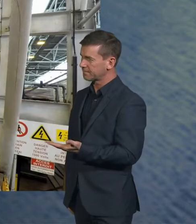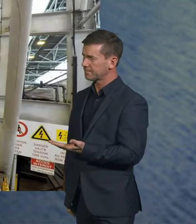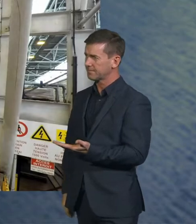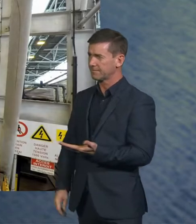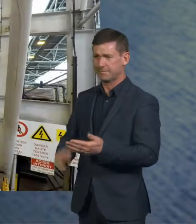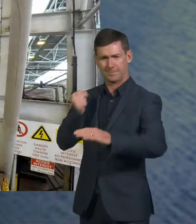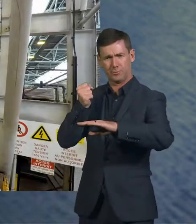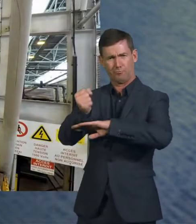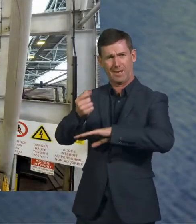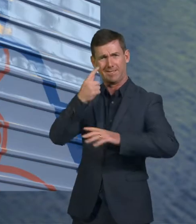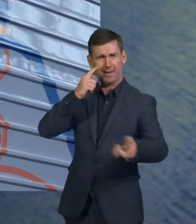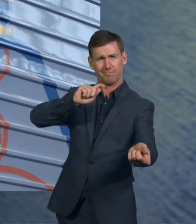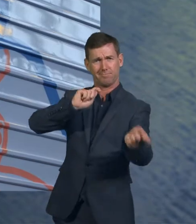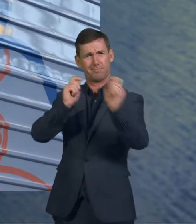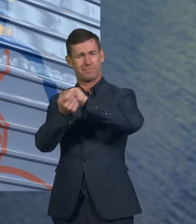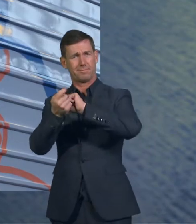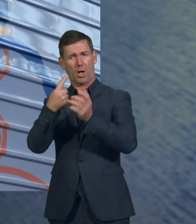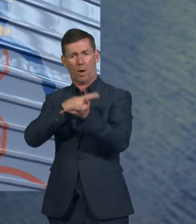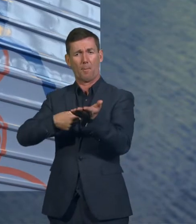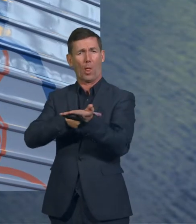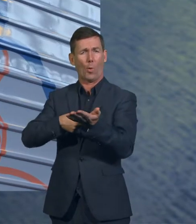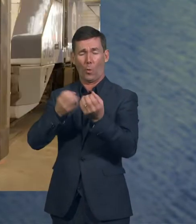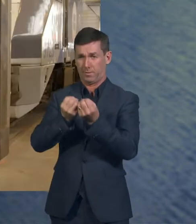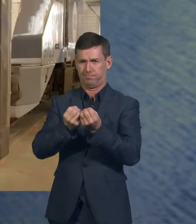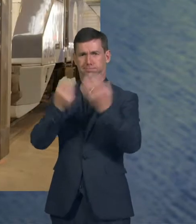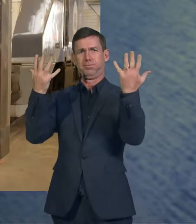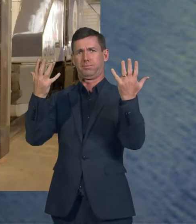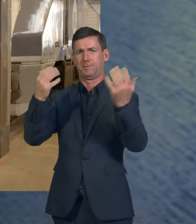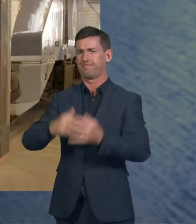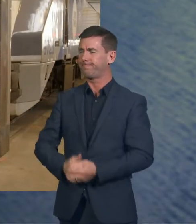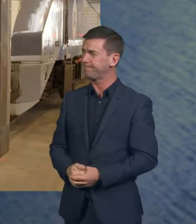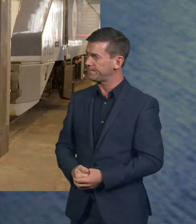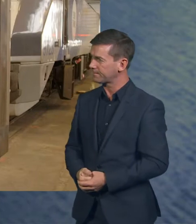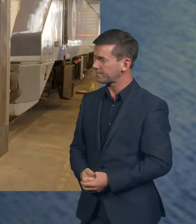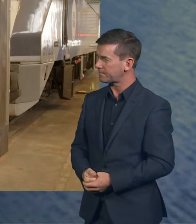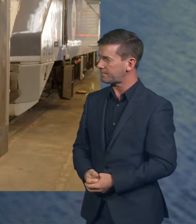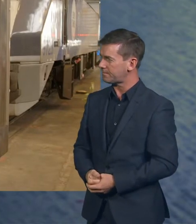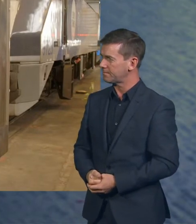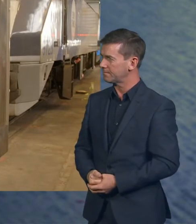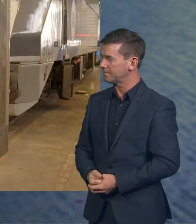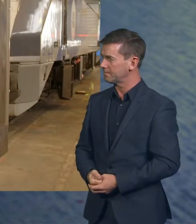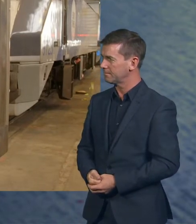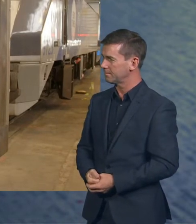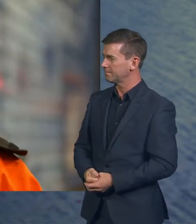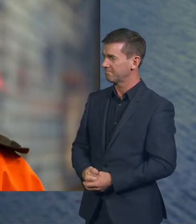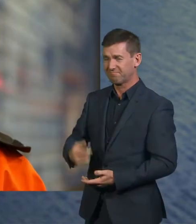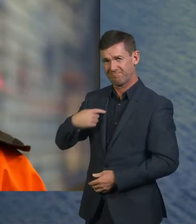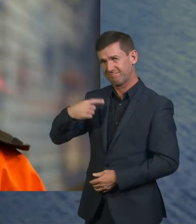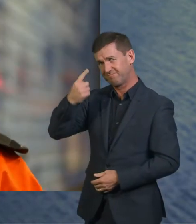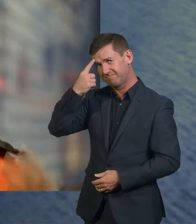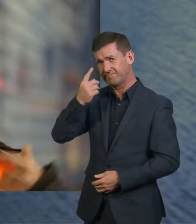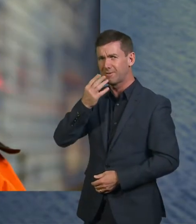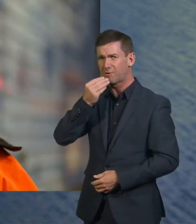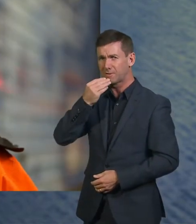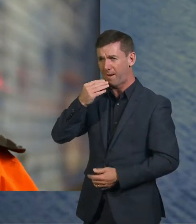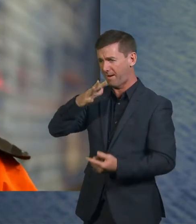blue. So events manager Deborah Elliott is hoping for smiley faces all round. I think our customers are absolutely going to love it, be it